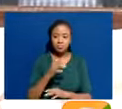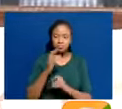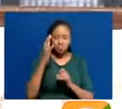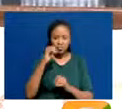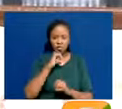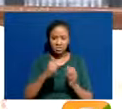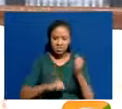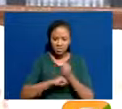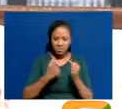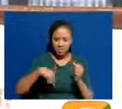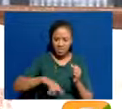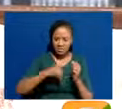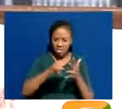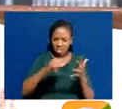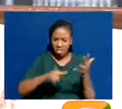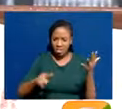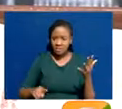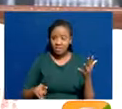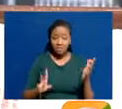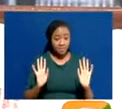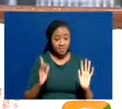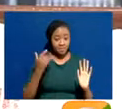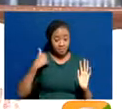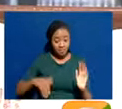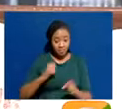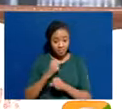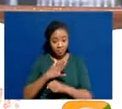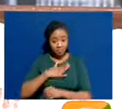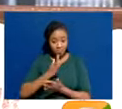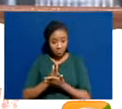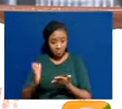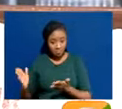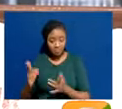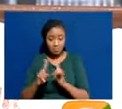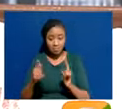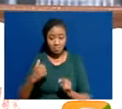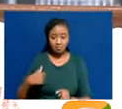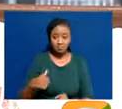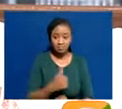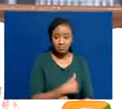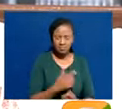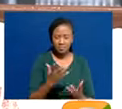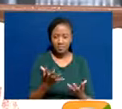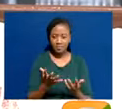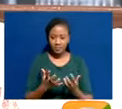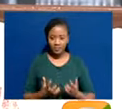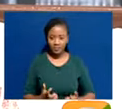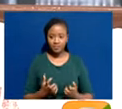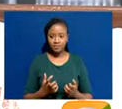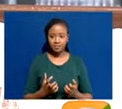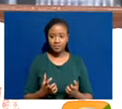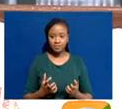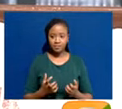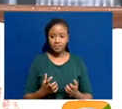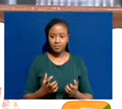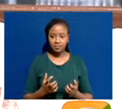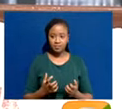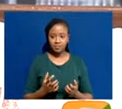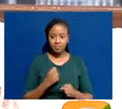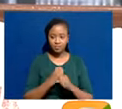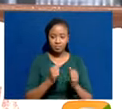I told them, my friends, I'm doing my part, but I didn't say, let me make Nairobi work. I said, let's. That's what I said, let's. Yeah. There's